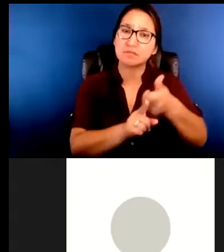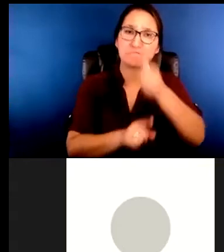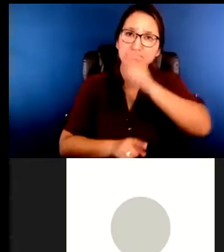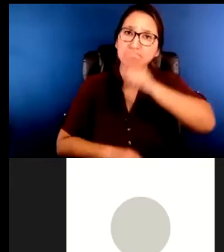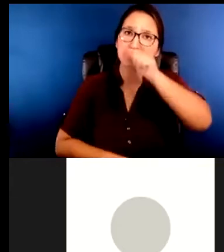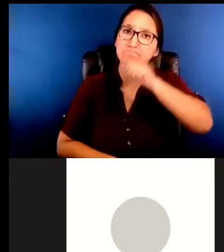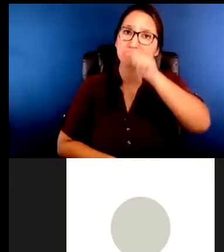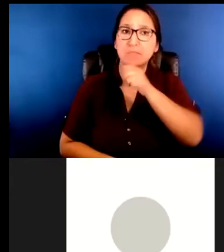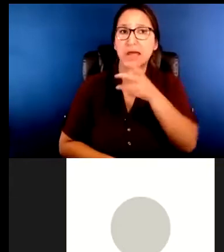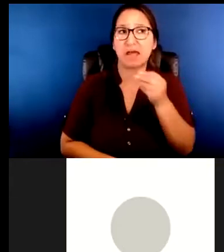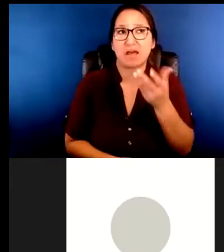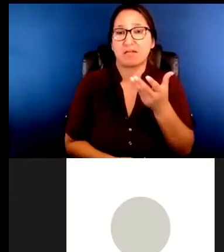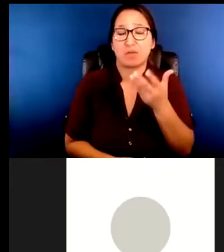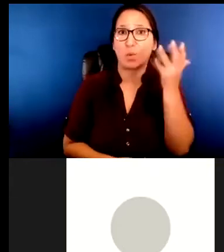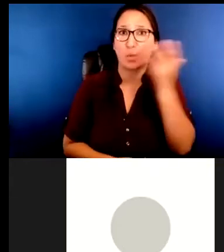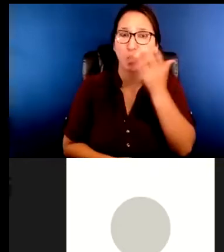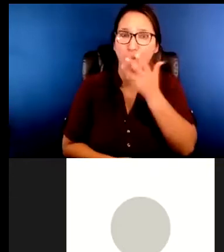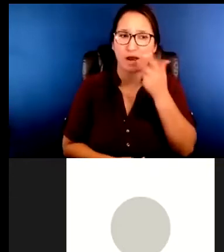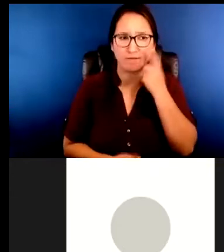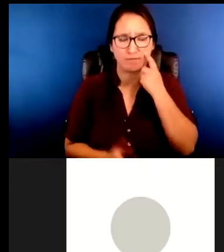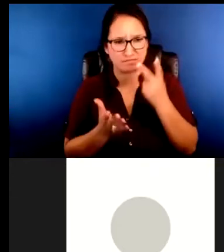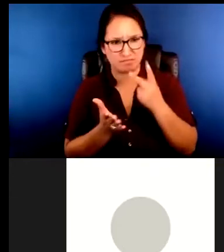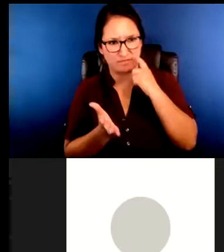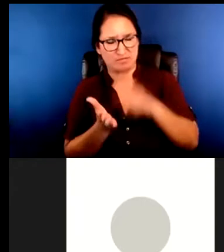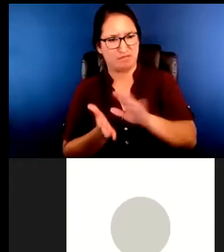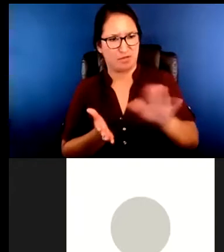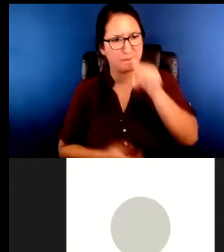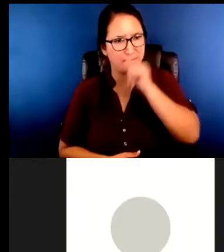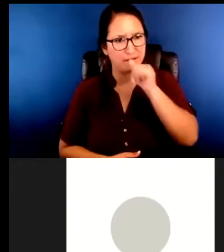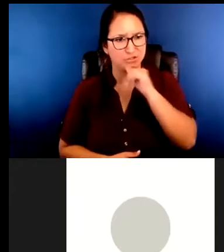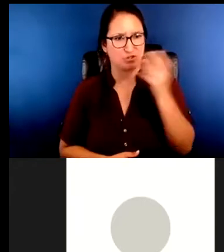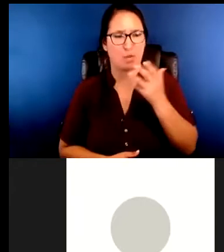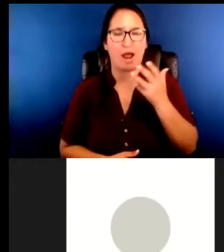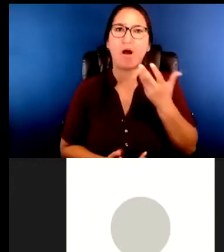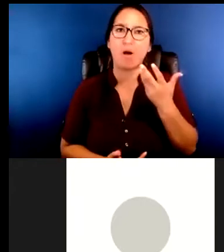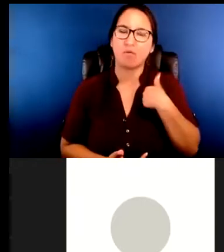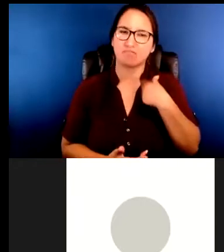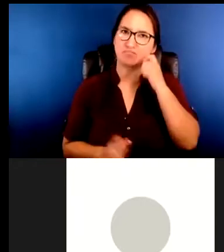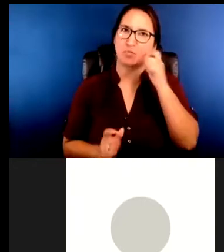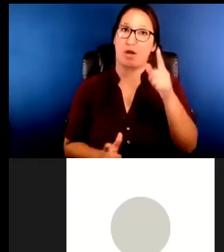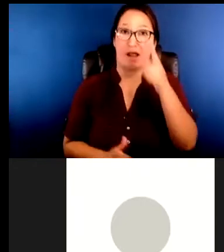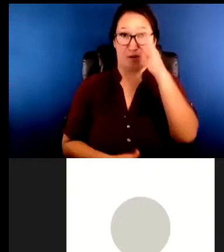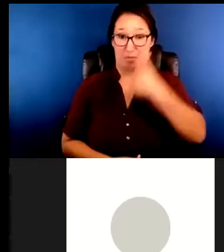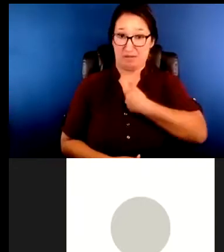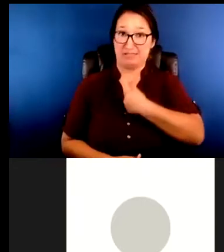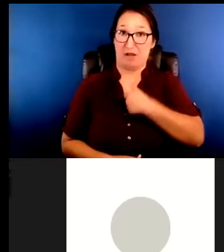unbelievably, I can't believe how patient they've been. I don't know if I would have been that patient in sixth grade with us trying to figure this whole thing out.